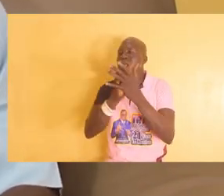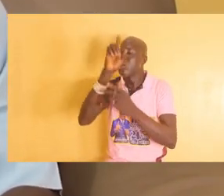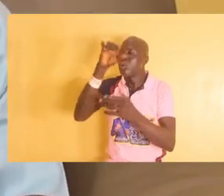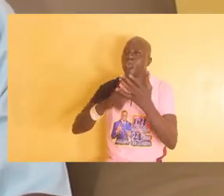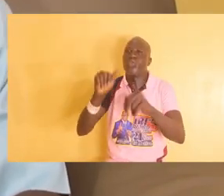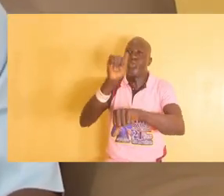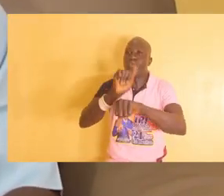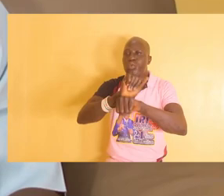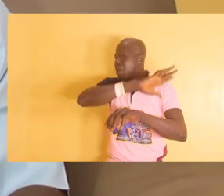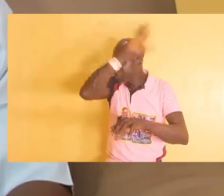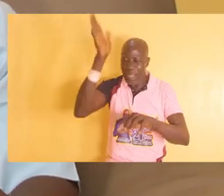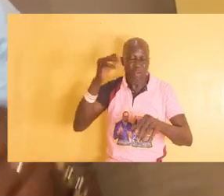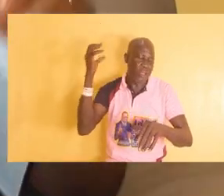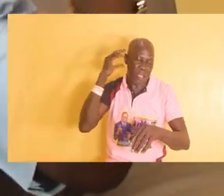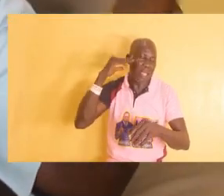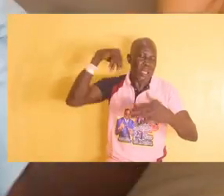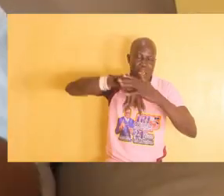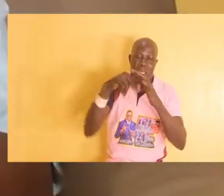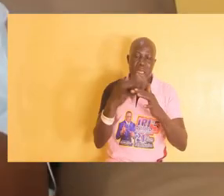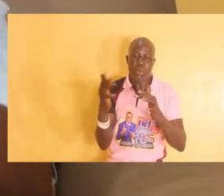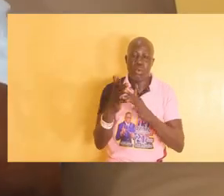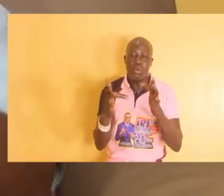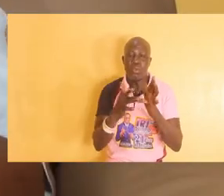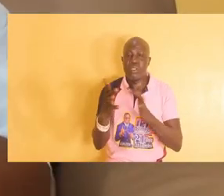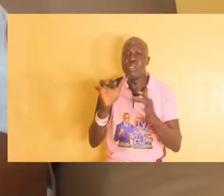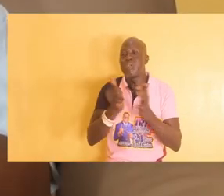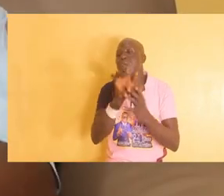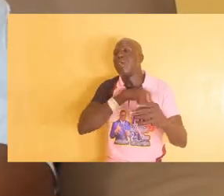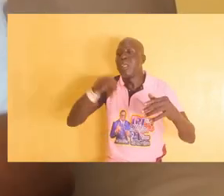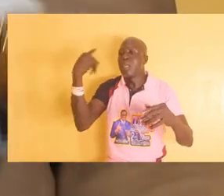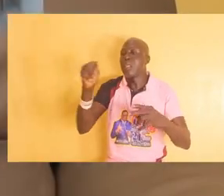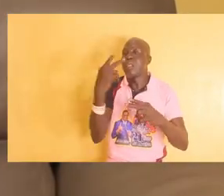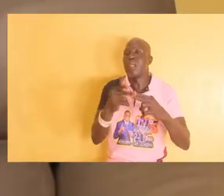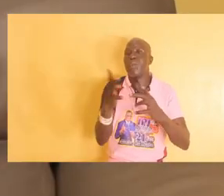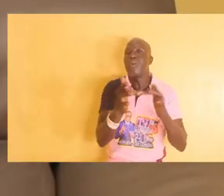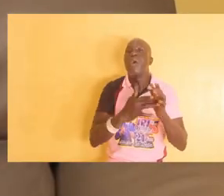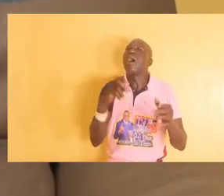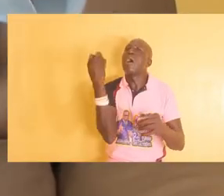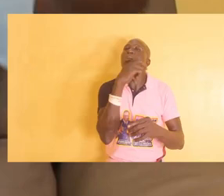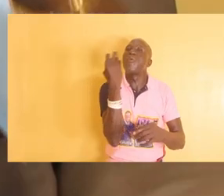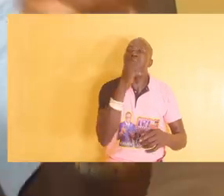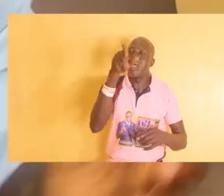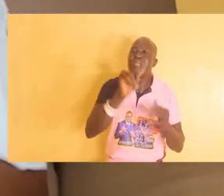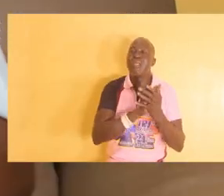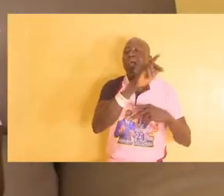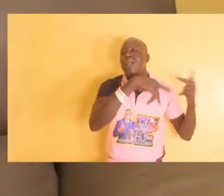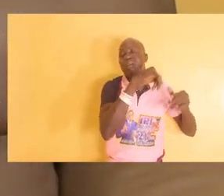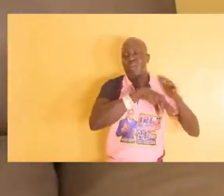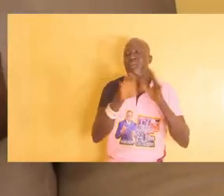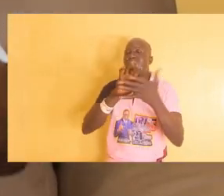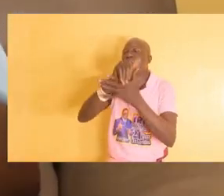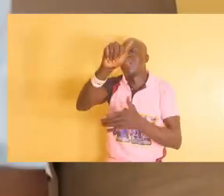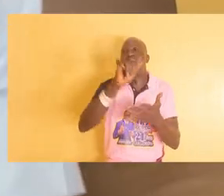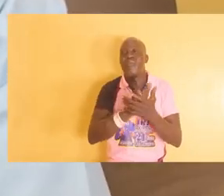anointed earth that you have not heard about. In the name of Jesus, in the name of Jesus Christ, I prophesy, if